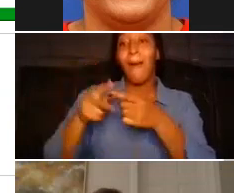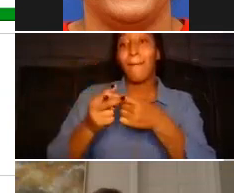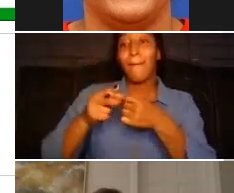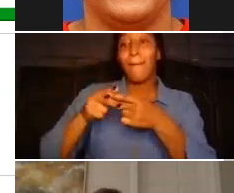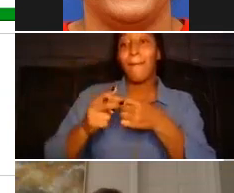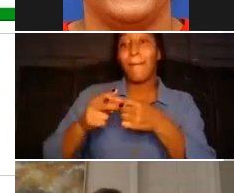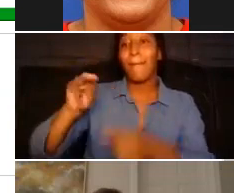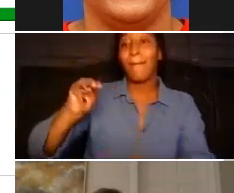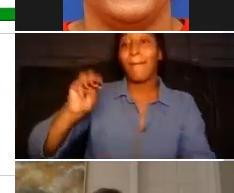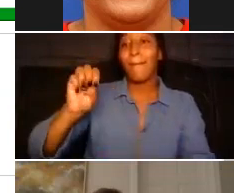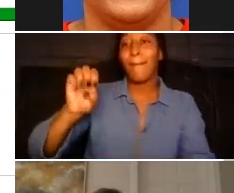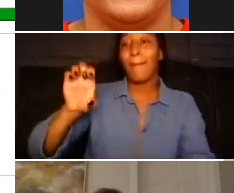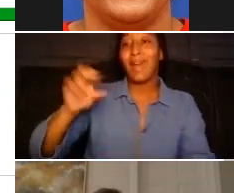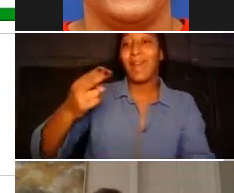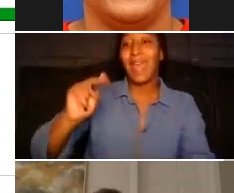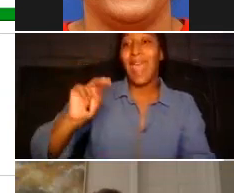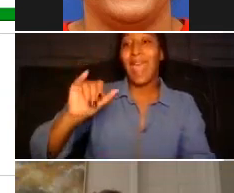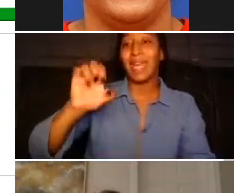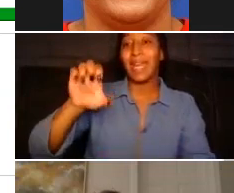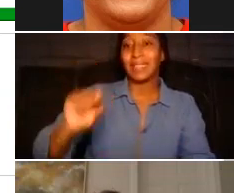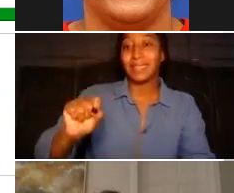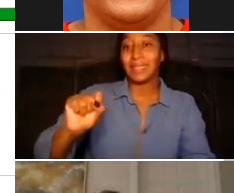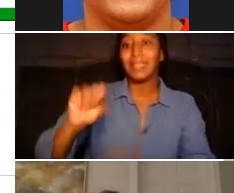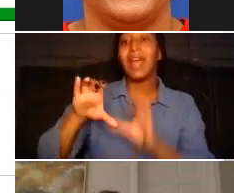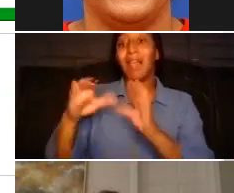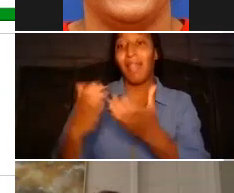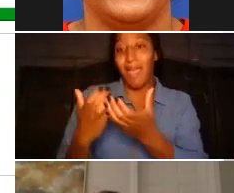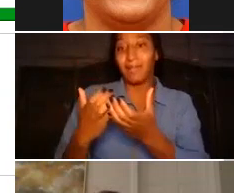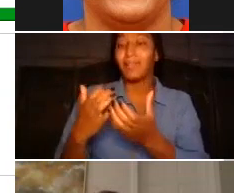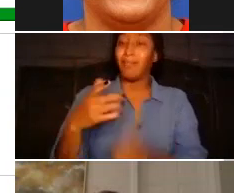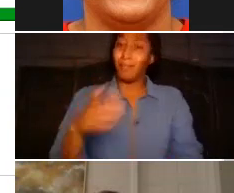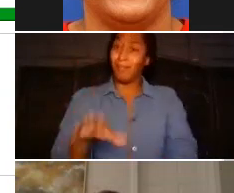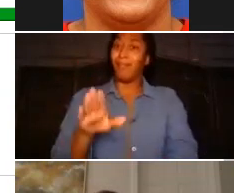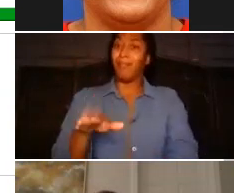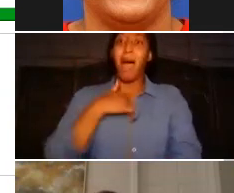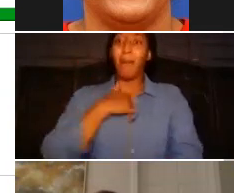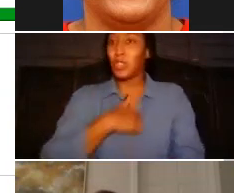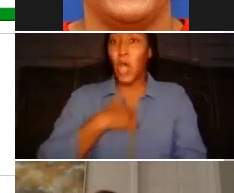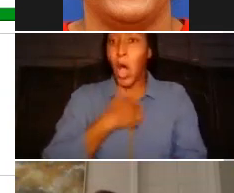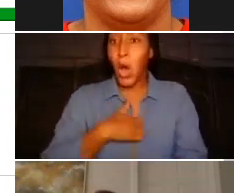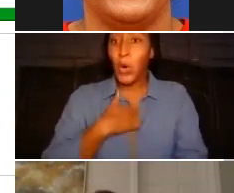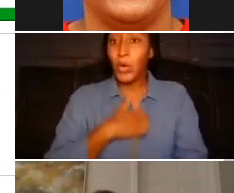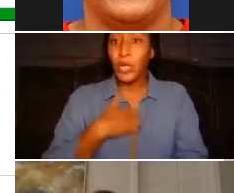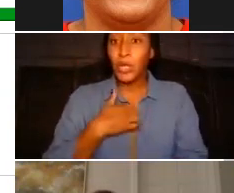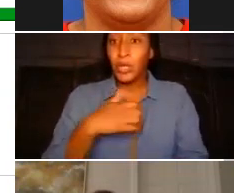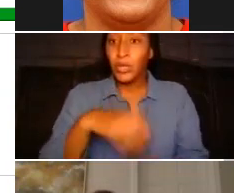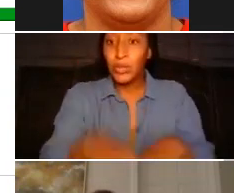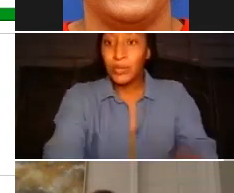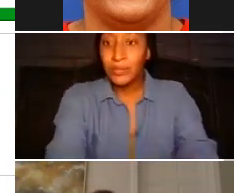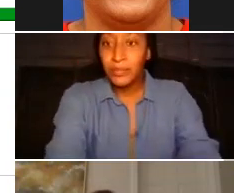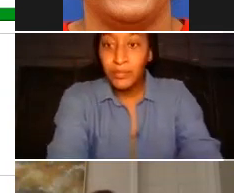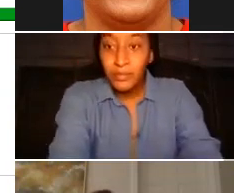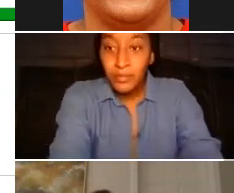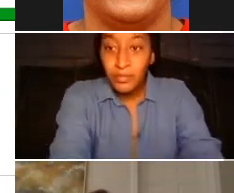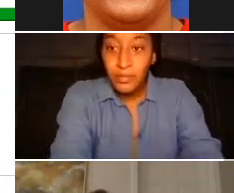really boring because a lot of the stuff that we talk about here, you kind of need that as a background to do fluids.